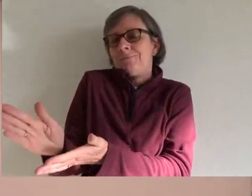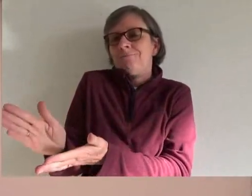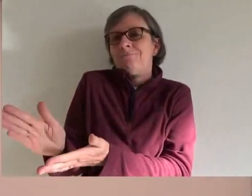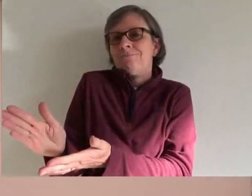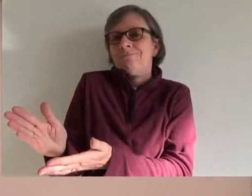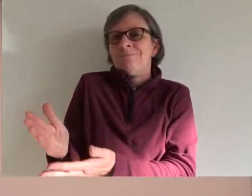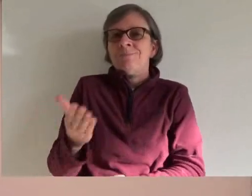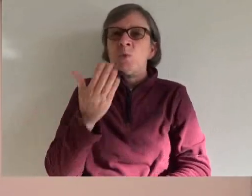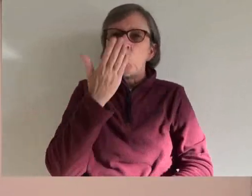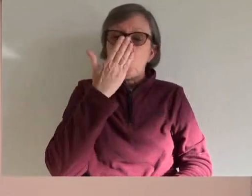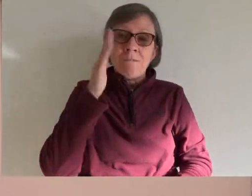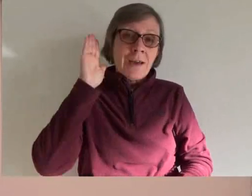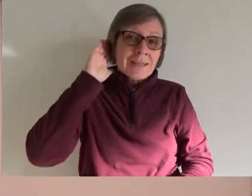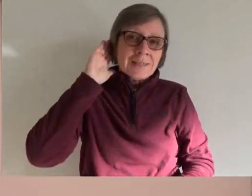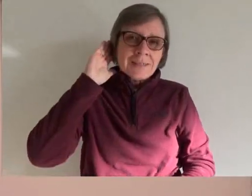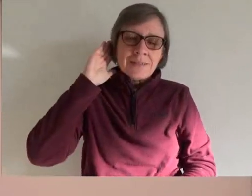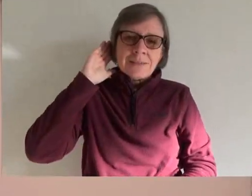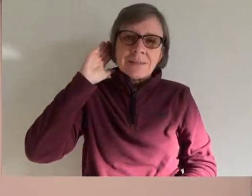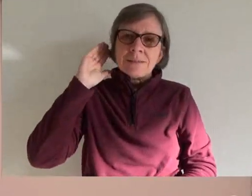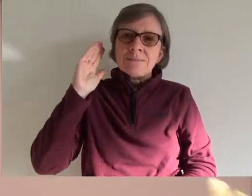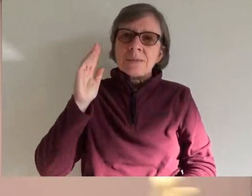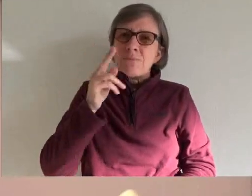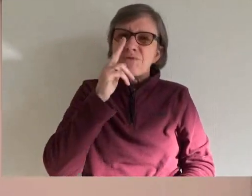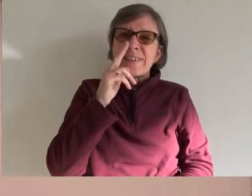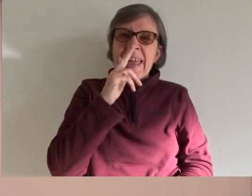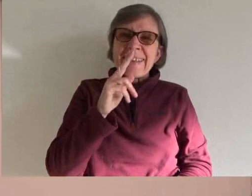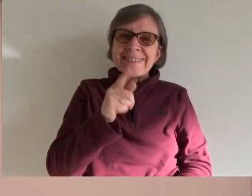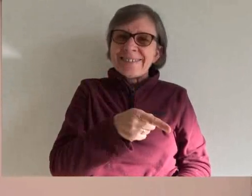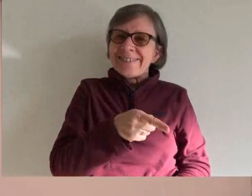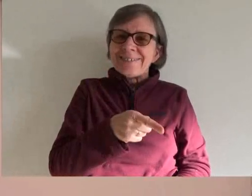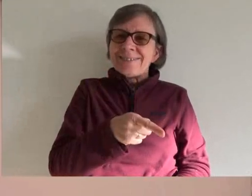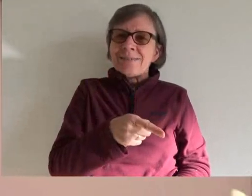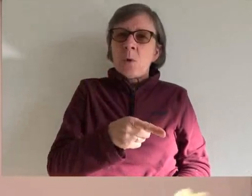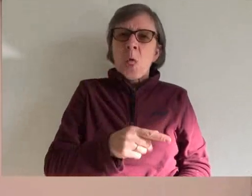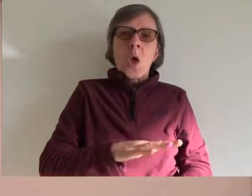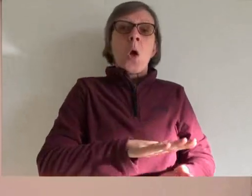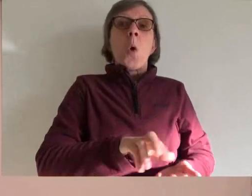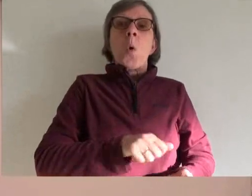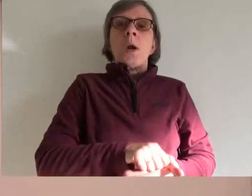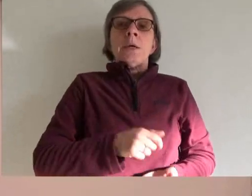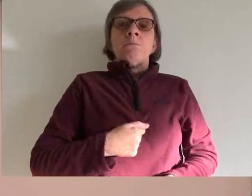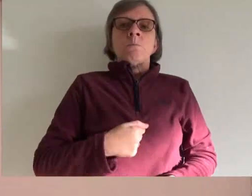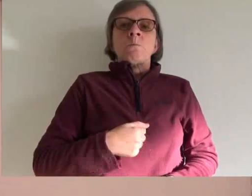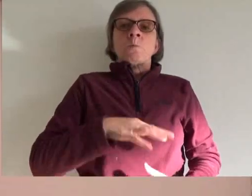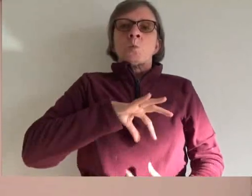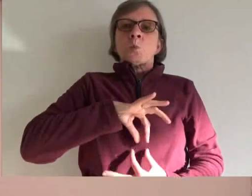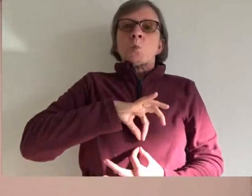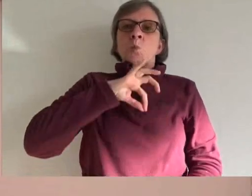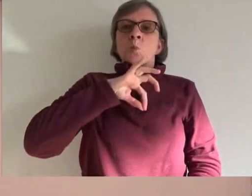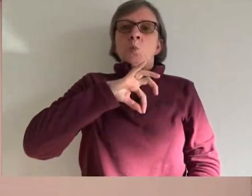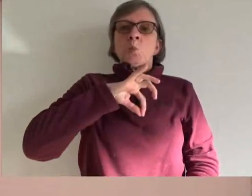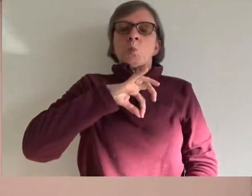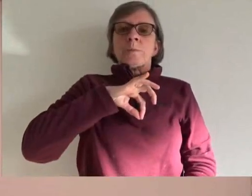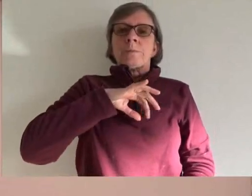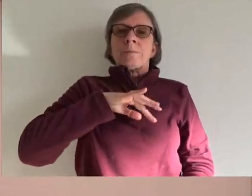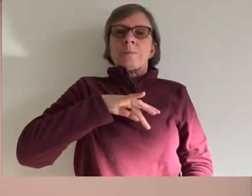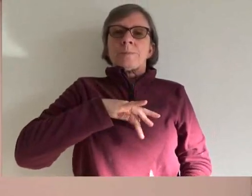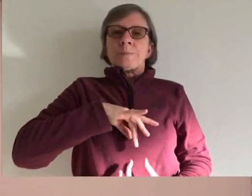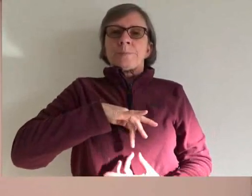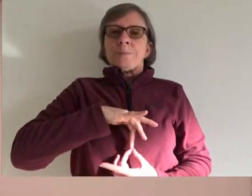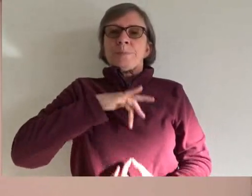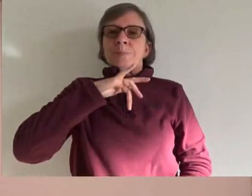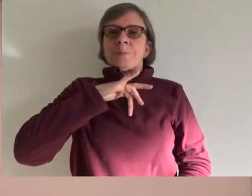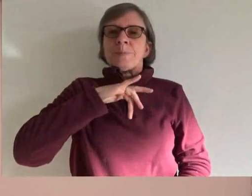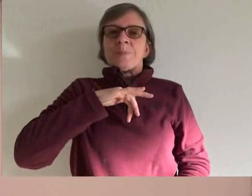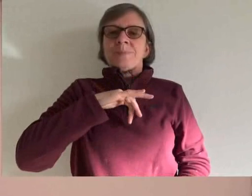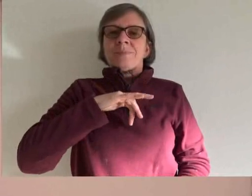And they were two-faced because they were pretending to be walking in the light and being all holier than thou, as it were. And yet what they